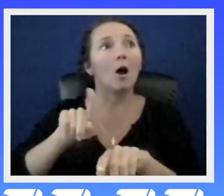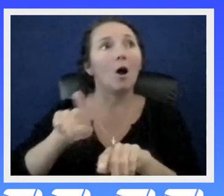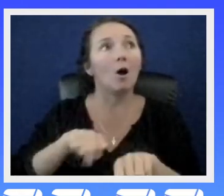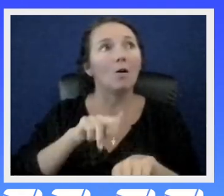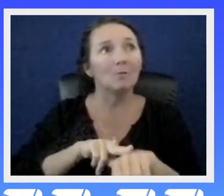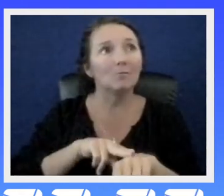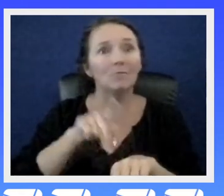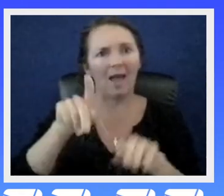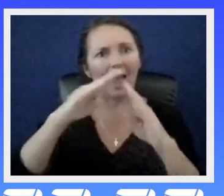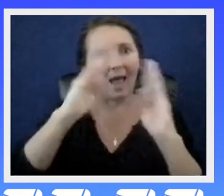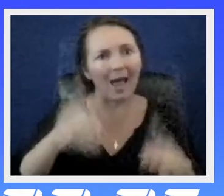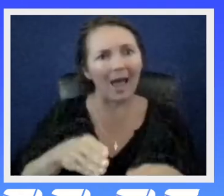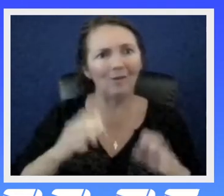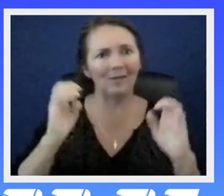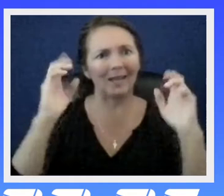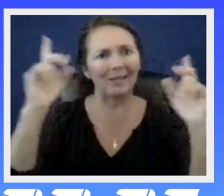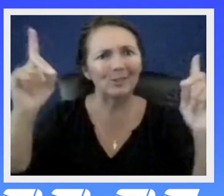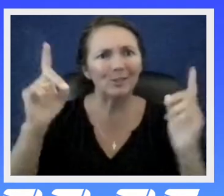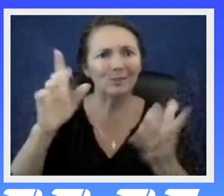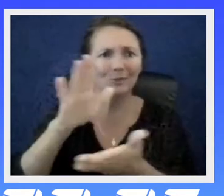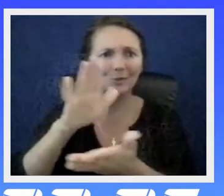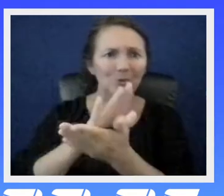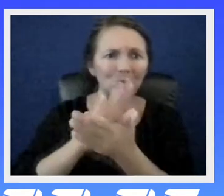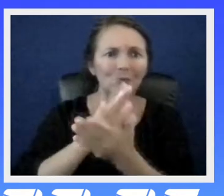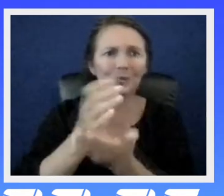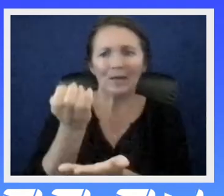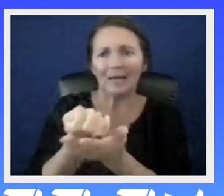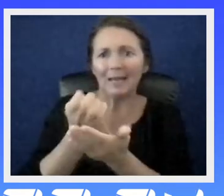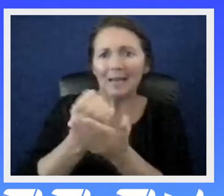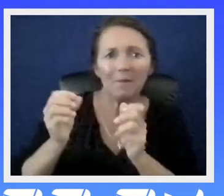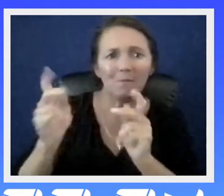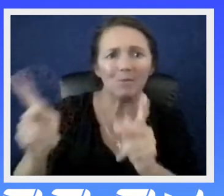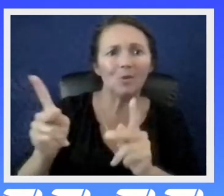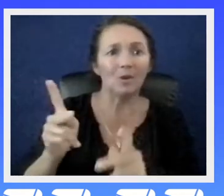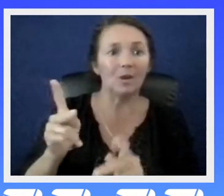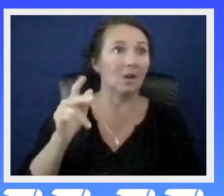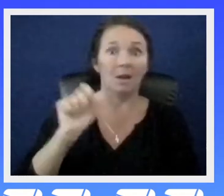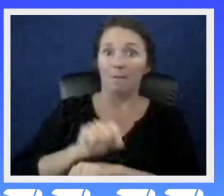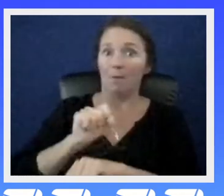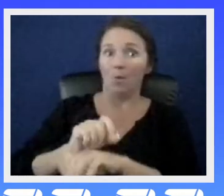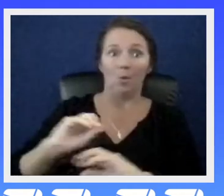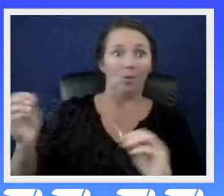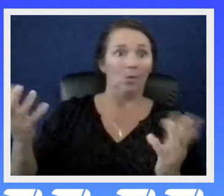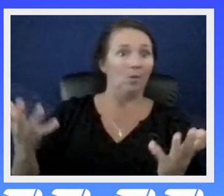our schools, economic opportunity, unemployment, you name it.